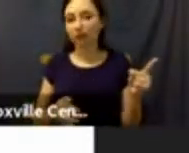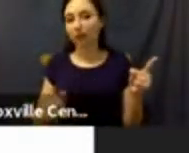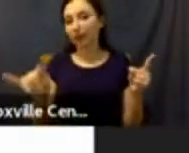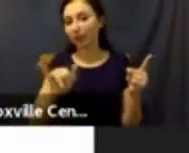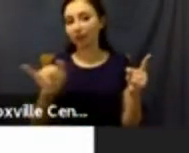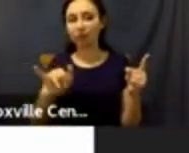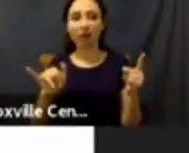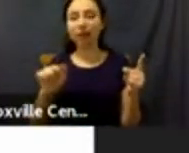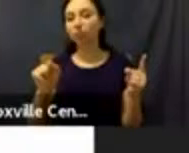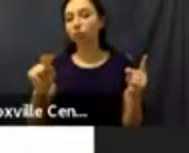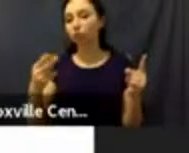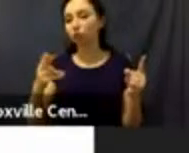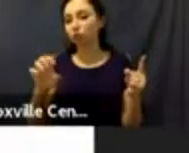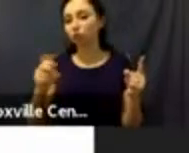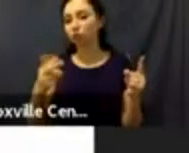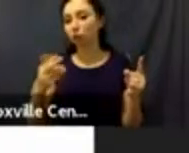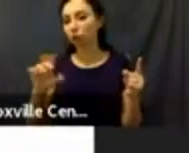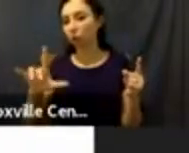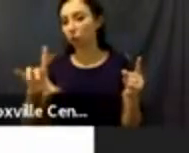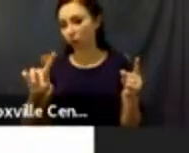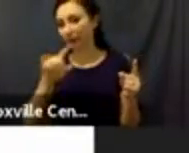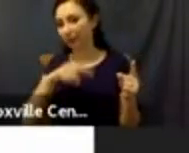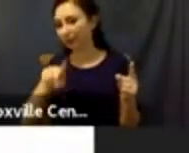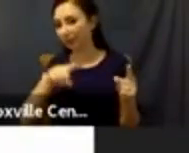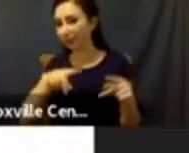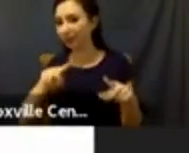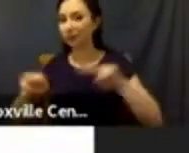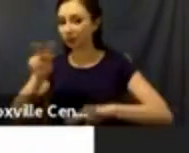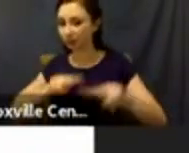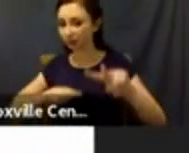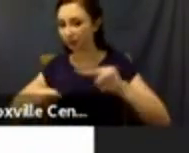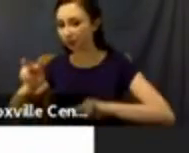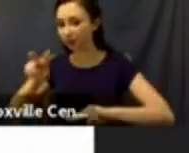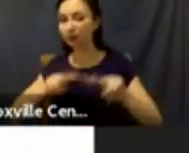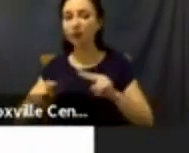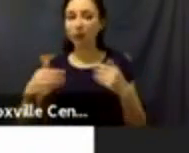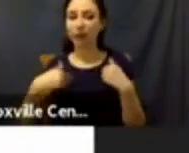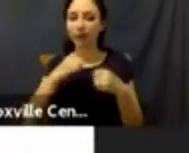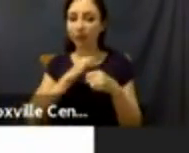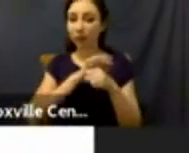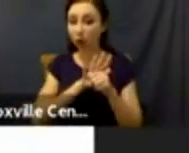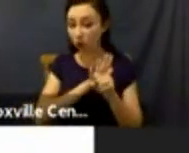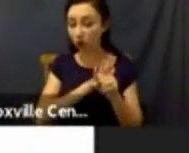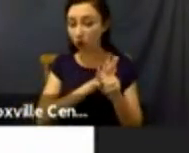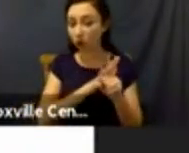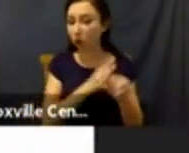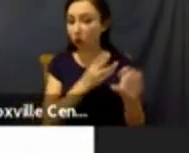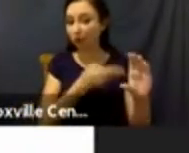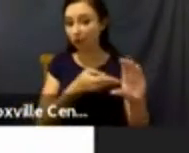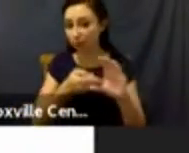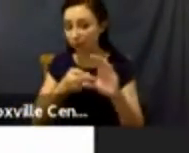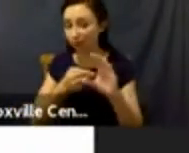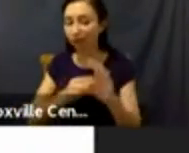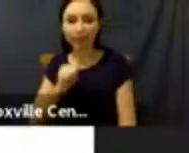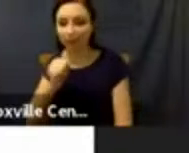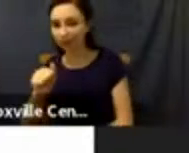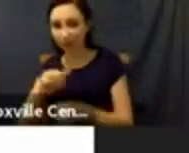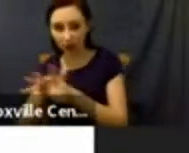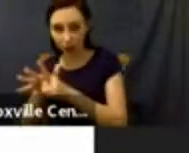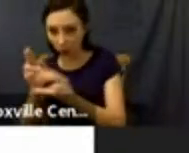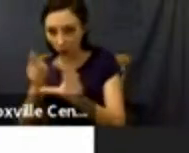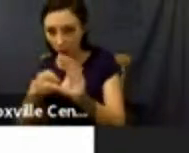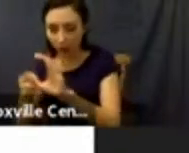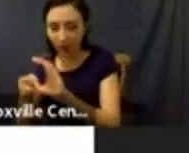that they were looking at. So we've got the COVID beds, the non-COVID beds, and the percent of